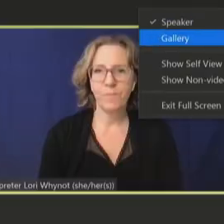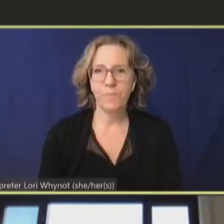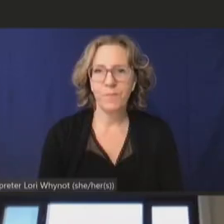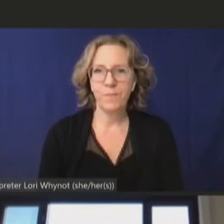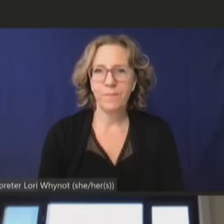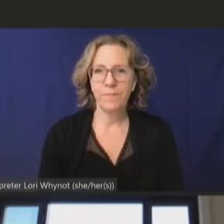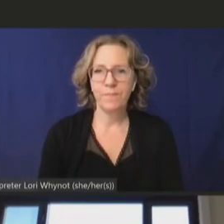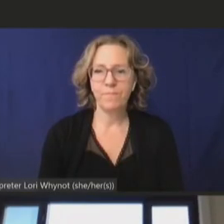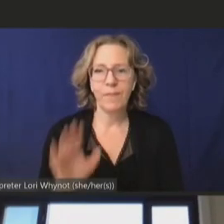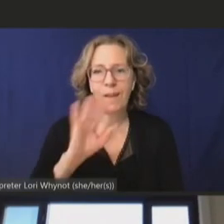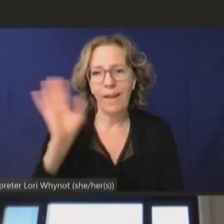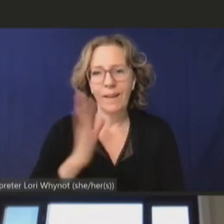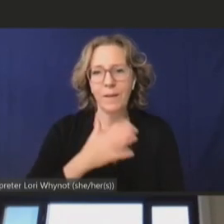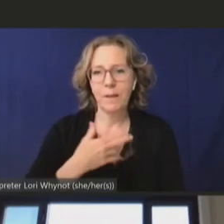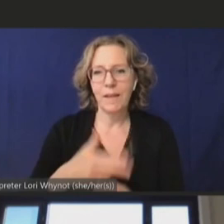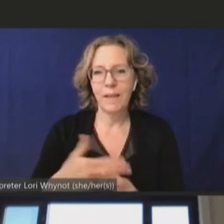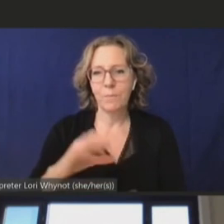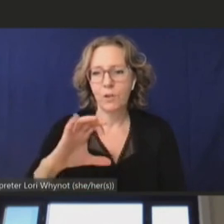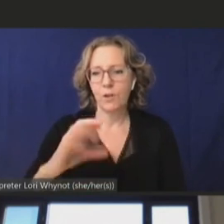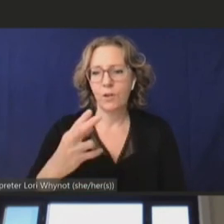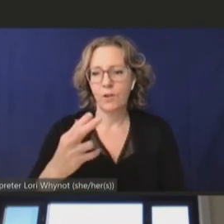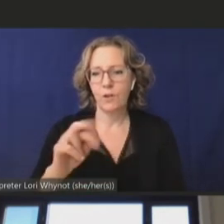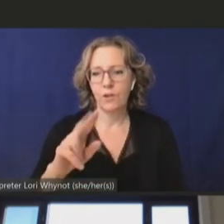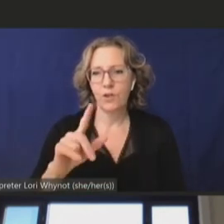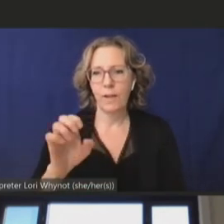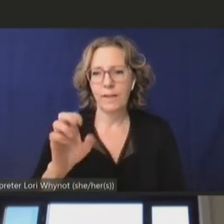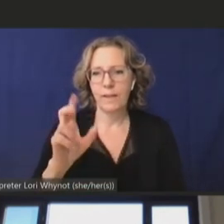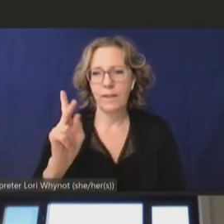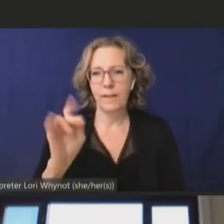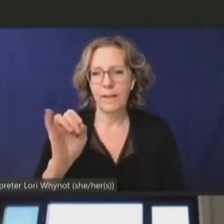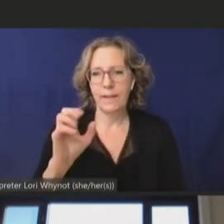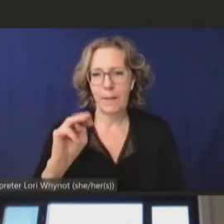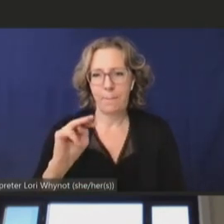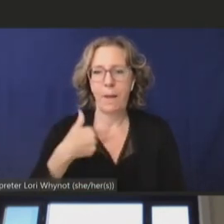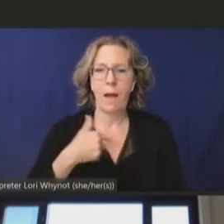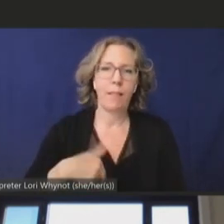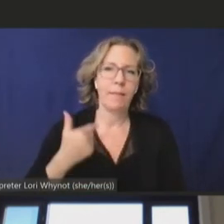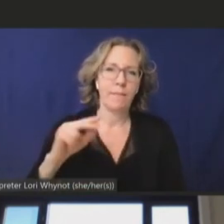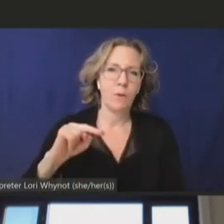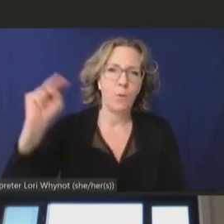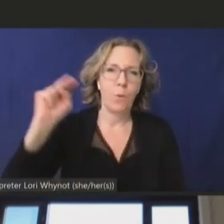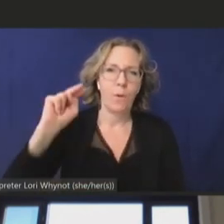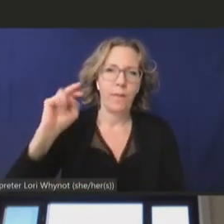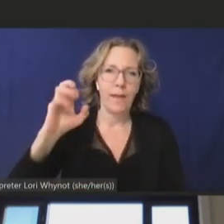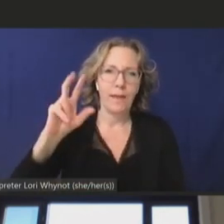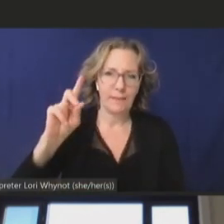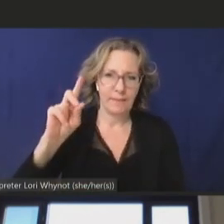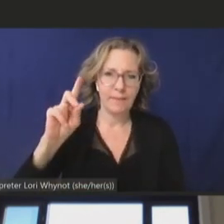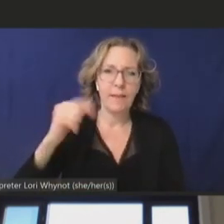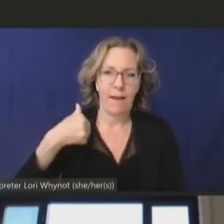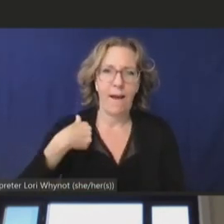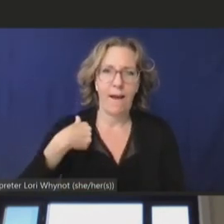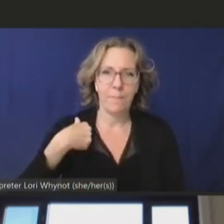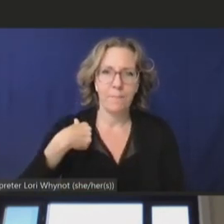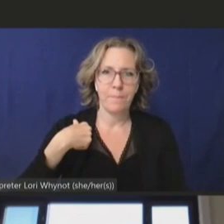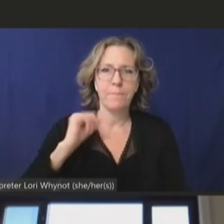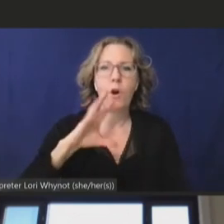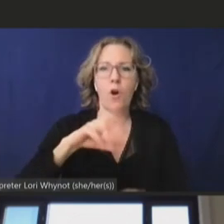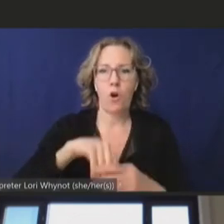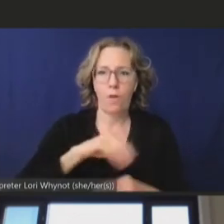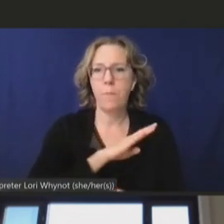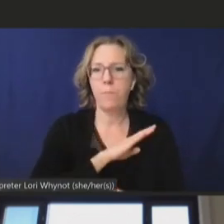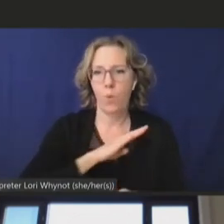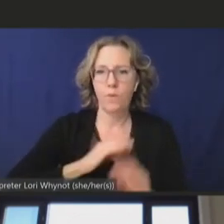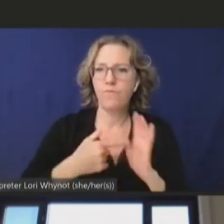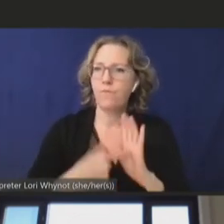Hello, my name is Charlie Kim. I am a North End resident, and I am on the board